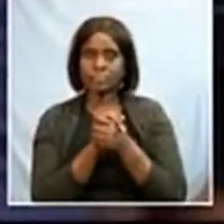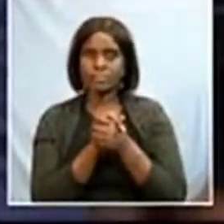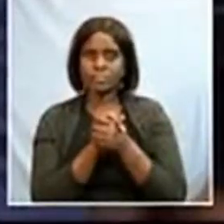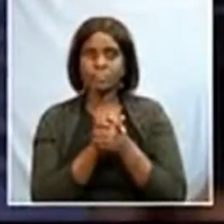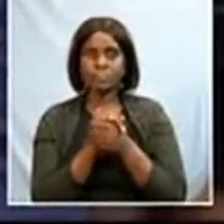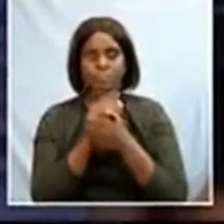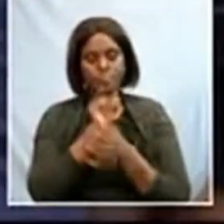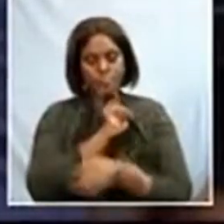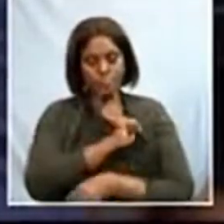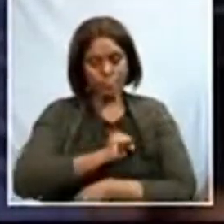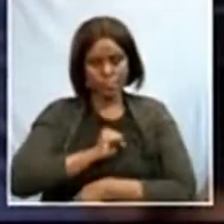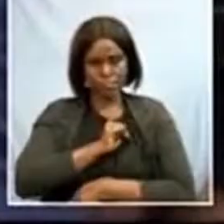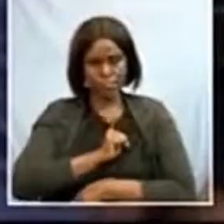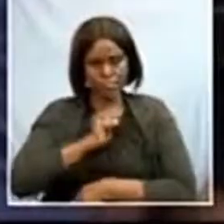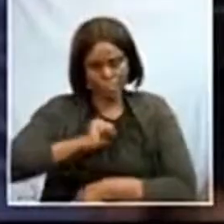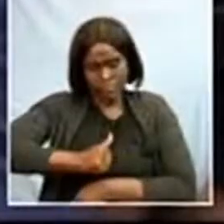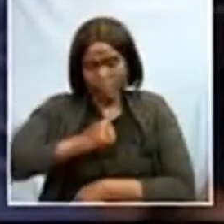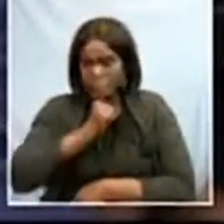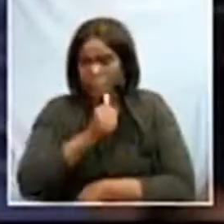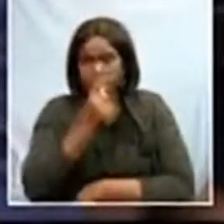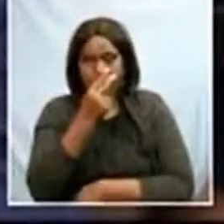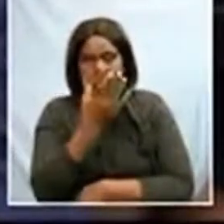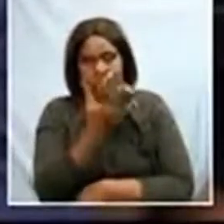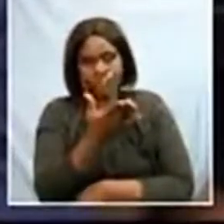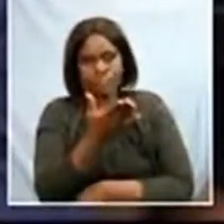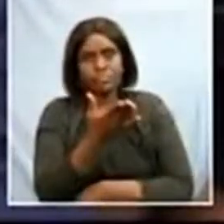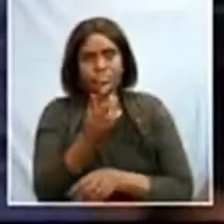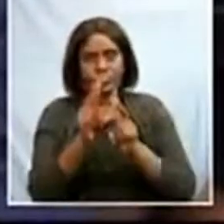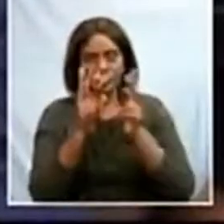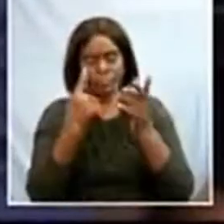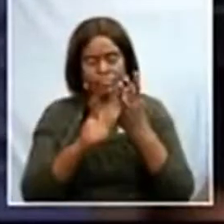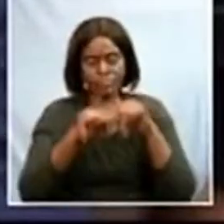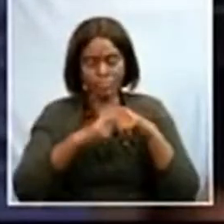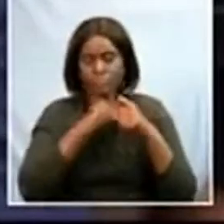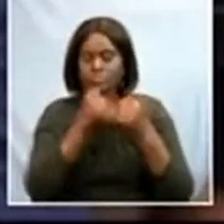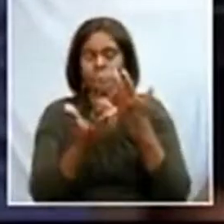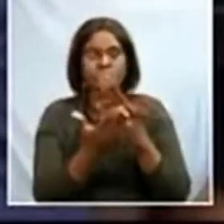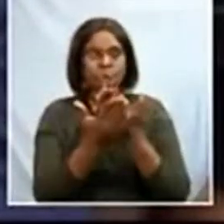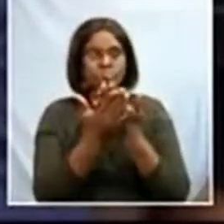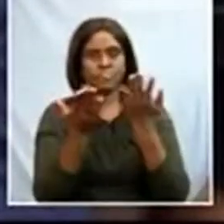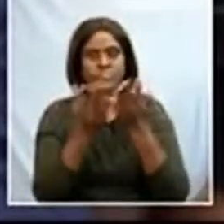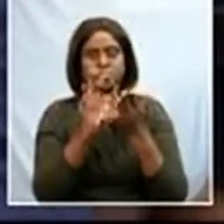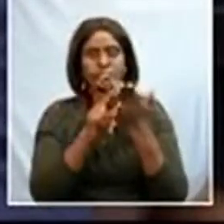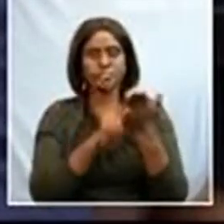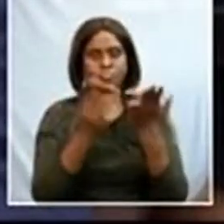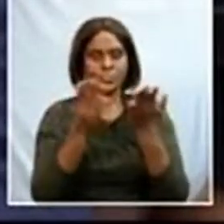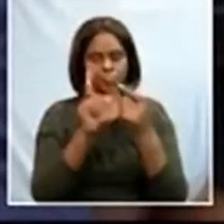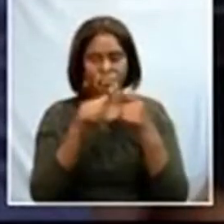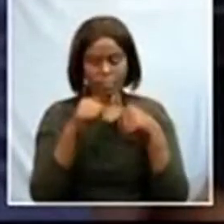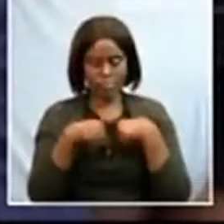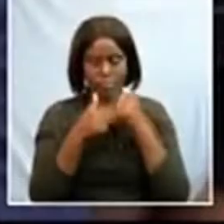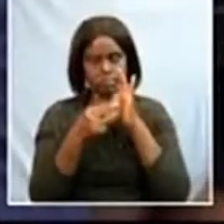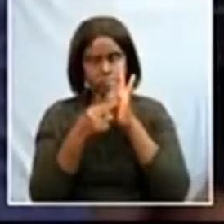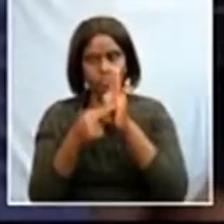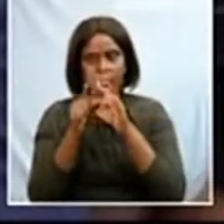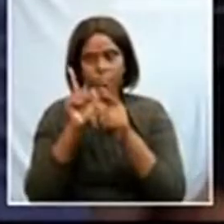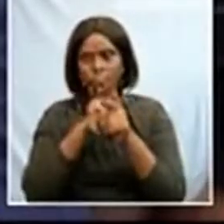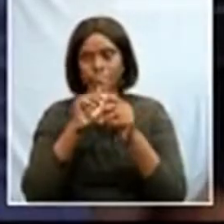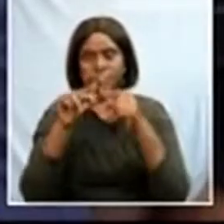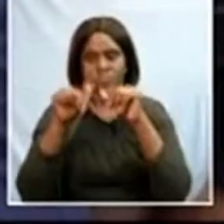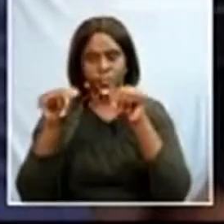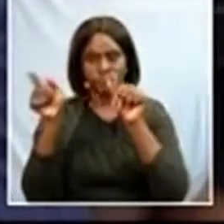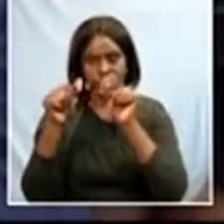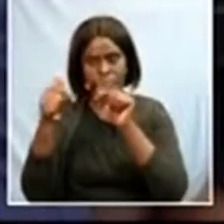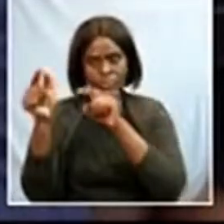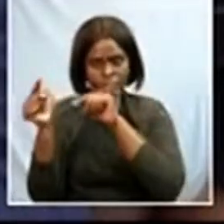It's quite unfortunate that we didn't see that coming, and so we didn't attach the report, but we availed it to the auditors when